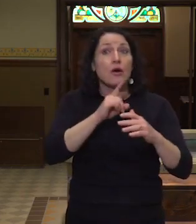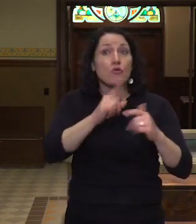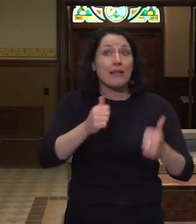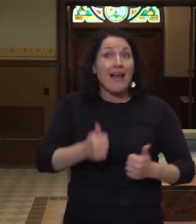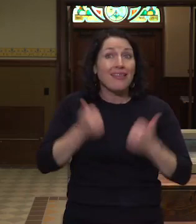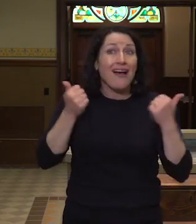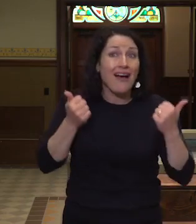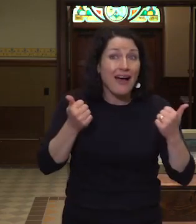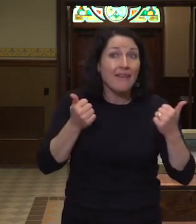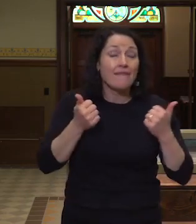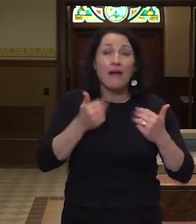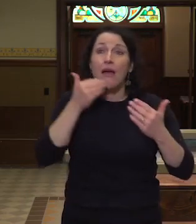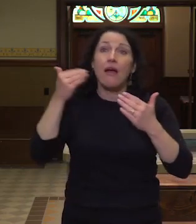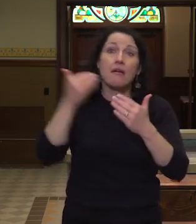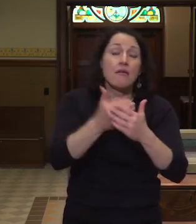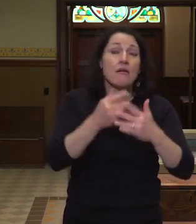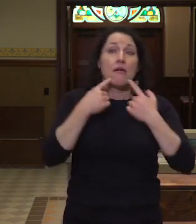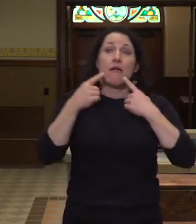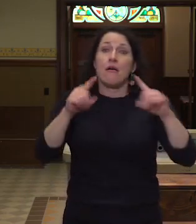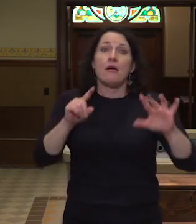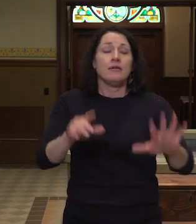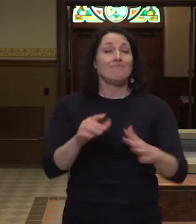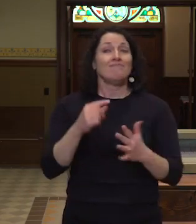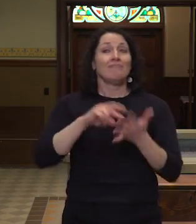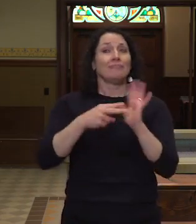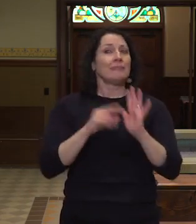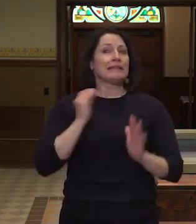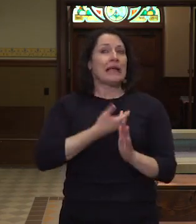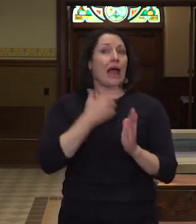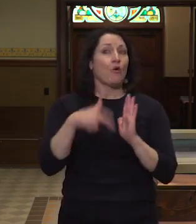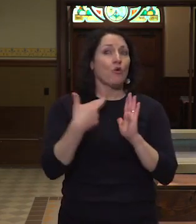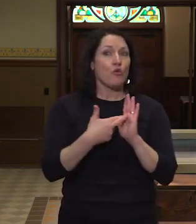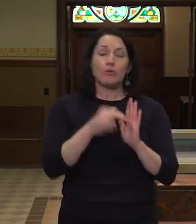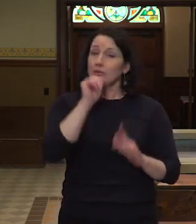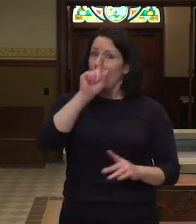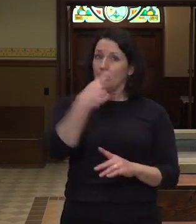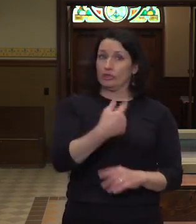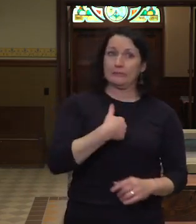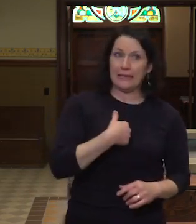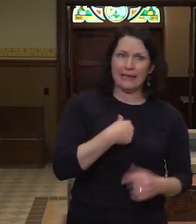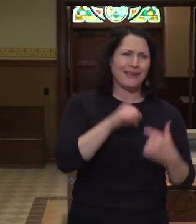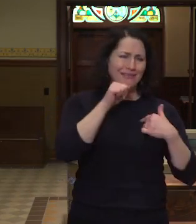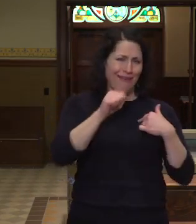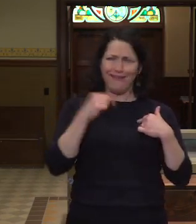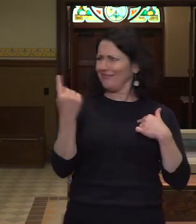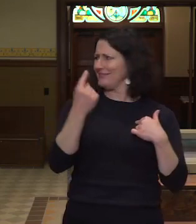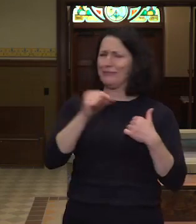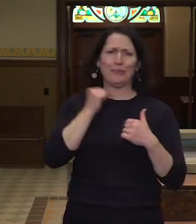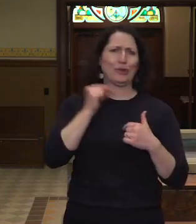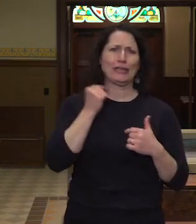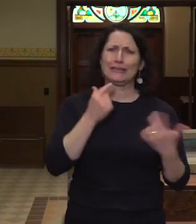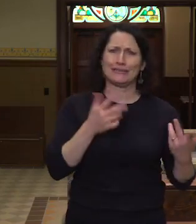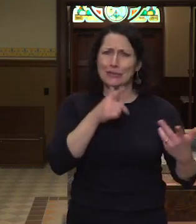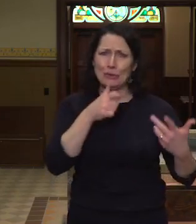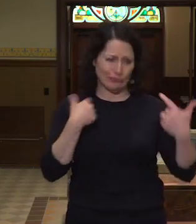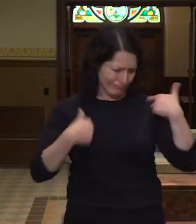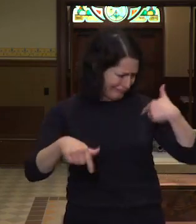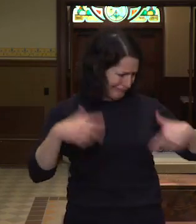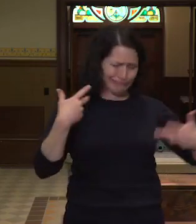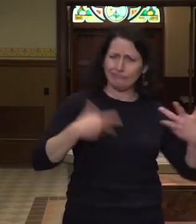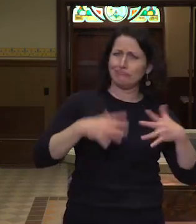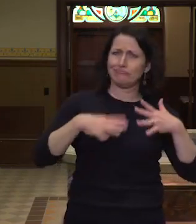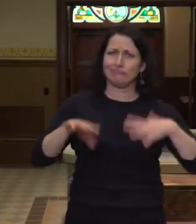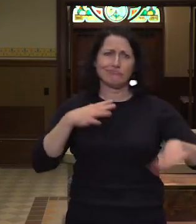have to see that it's our role now. All of us. Not just me, not just the people that wear crazy